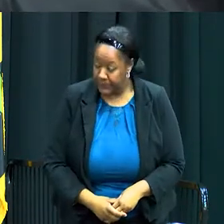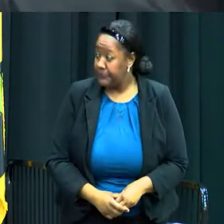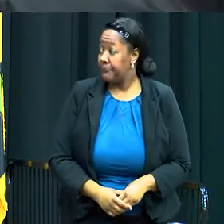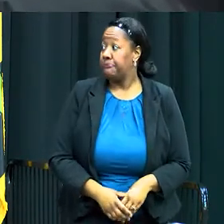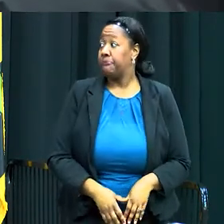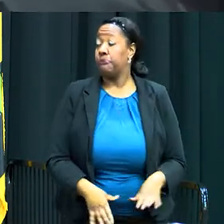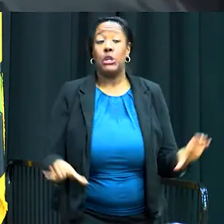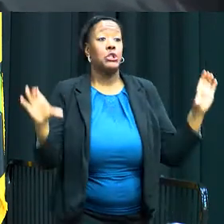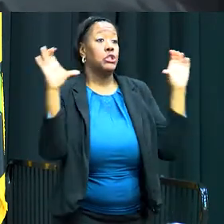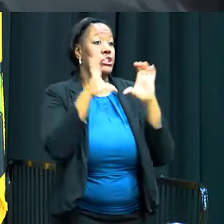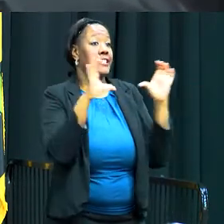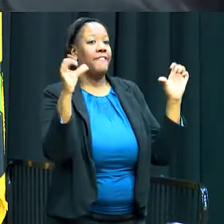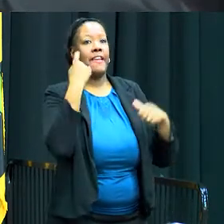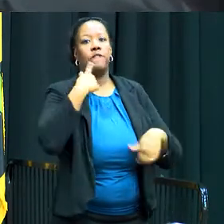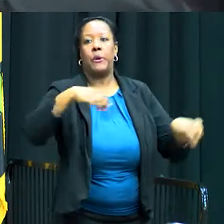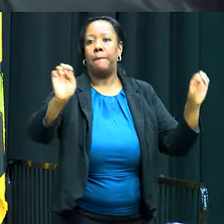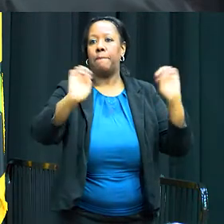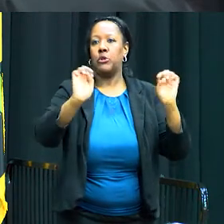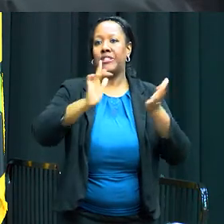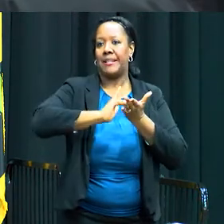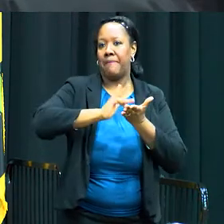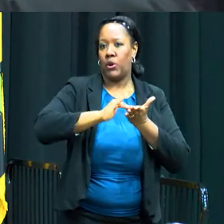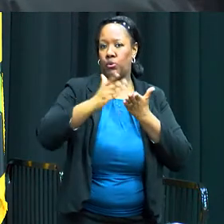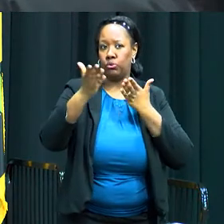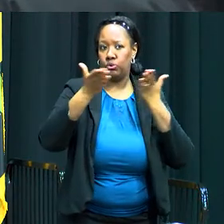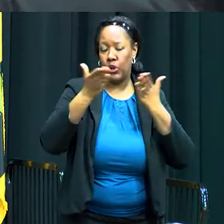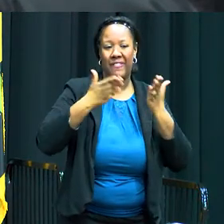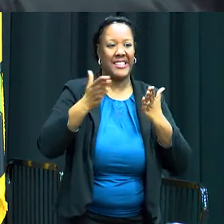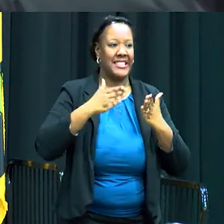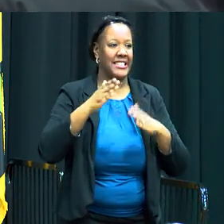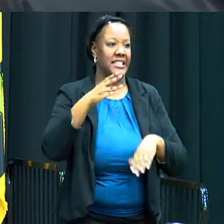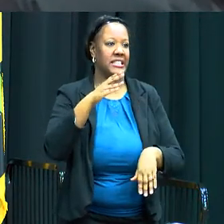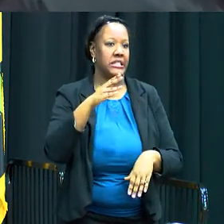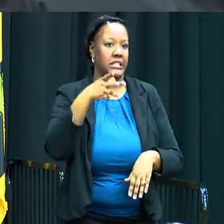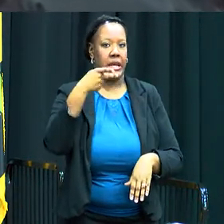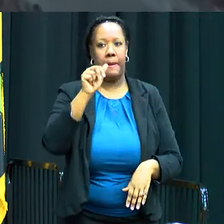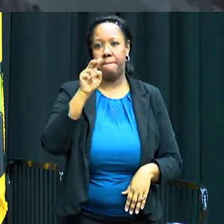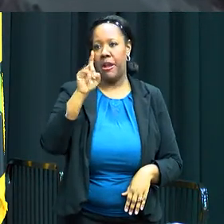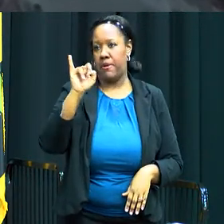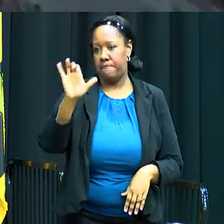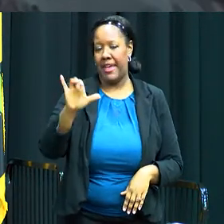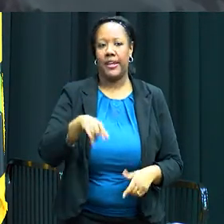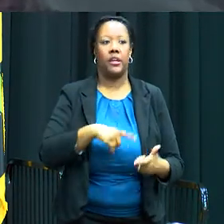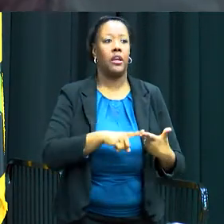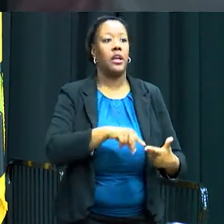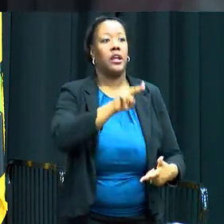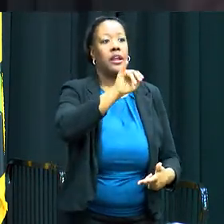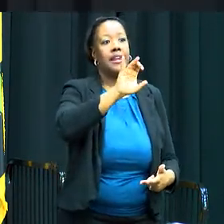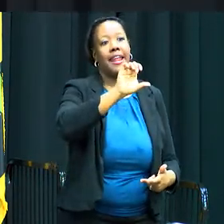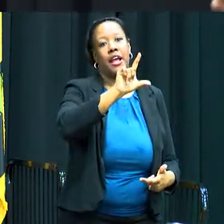Conferring the certificates in emergency medical services paramedic, Nicolette Marie Wardle Johnson.